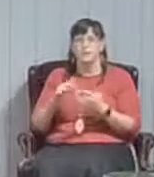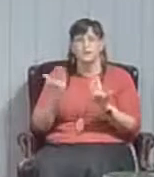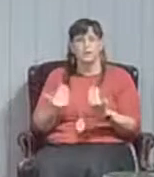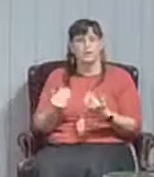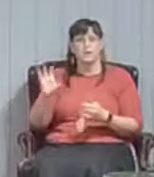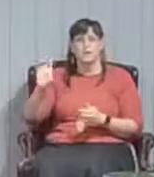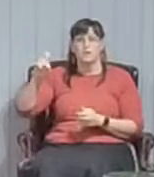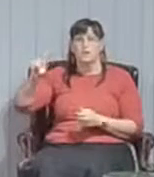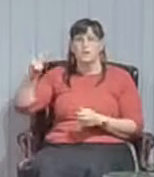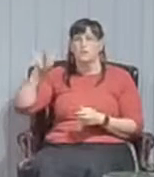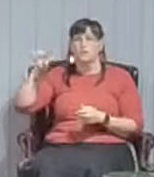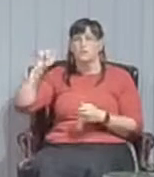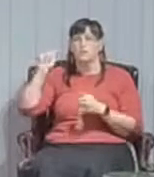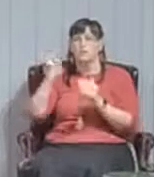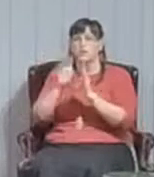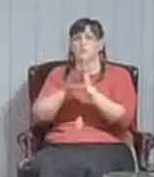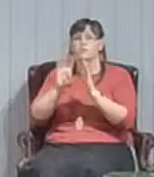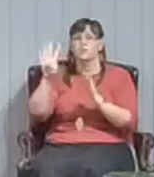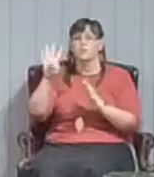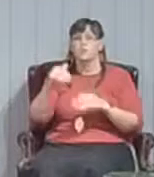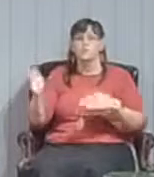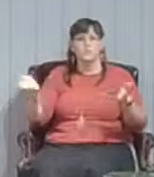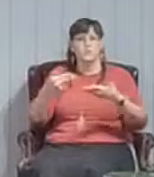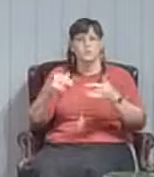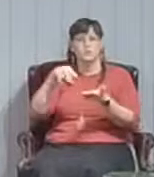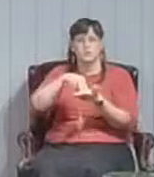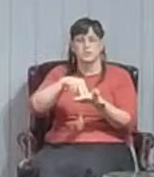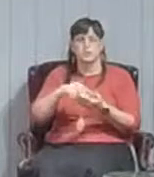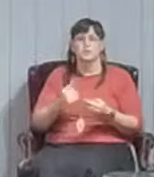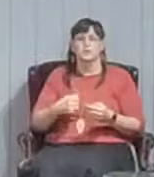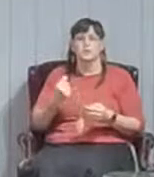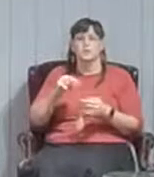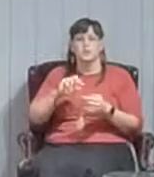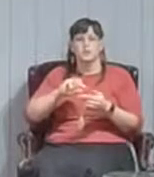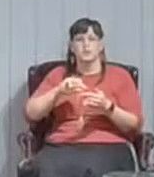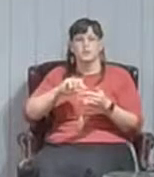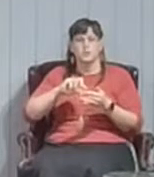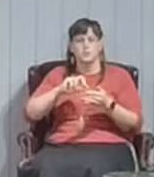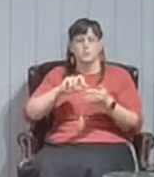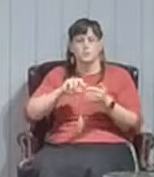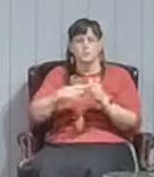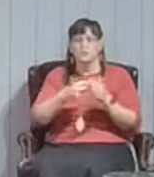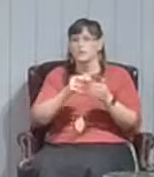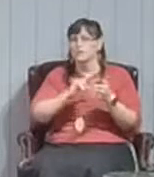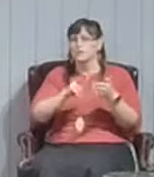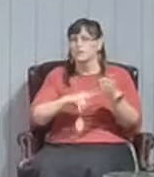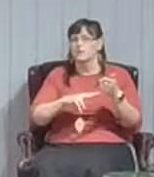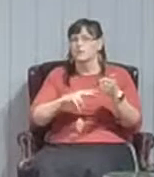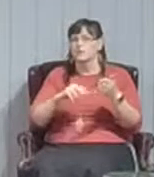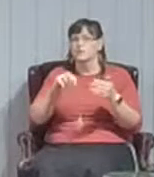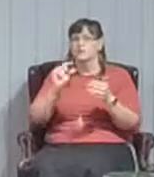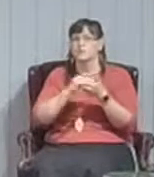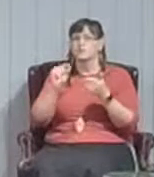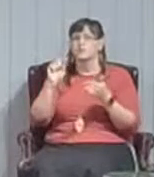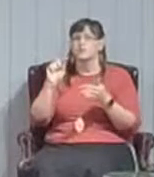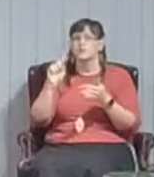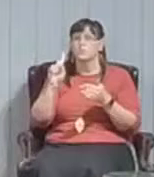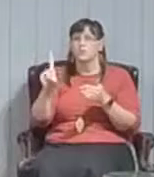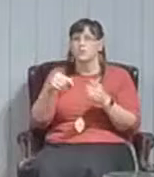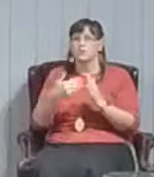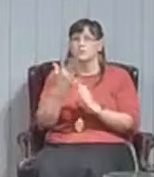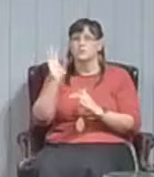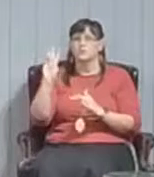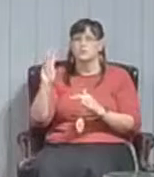tonight. Ezra chapter number 4, I want to begin in verse 1. I'll read down to verse number 6, and the title for